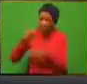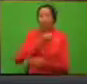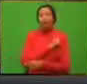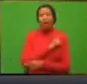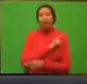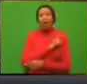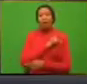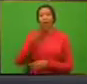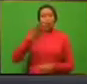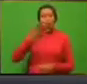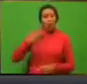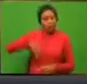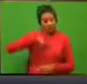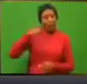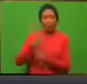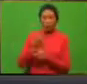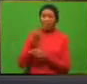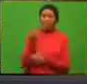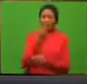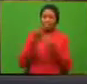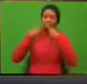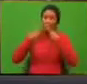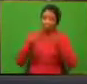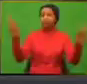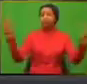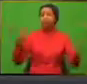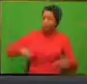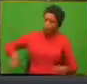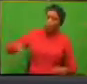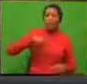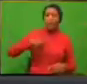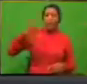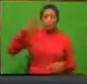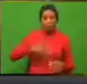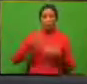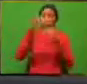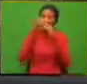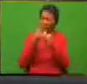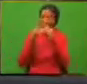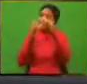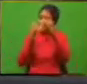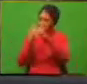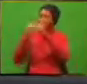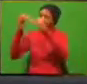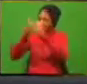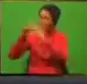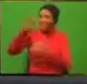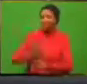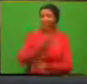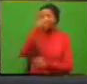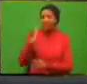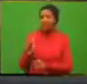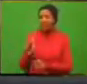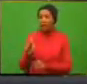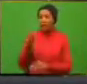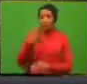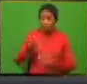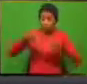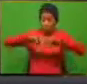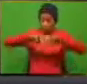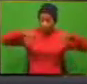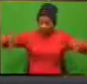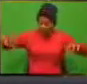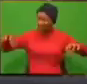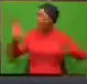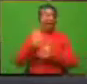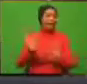because we have said loud and clear that we want to build South Africa. We don't want to break